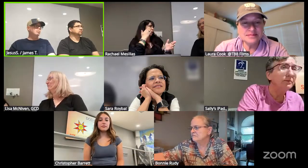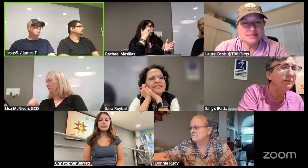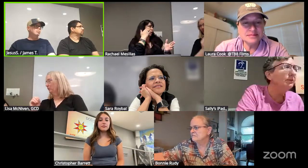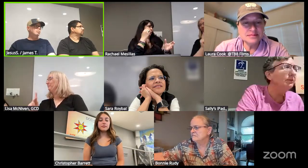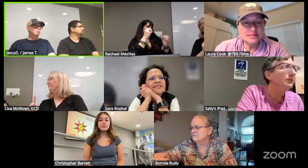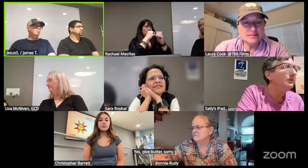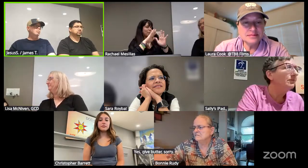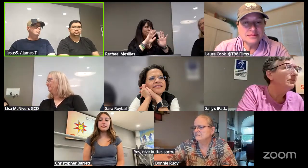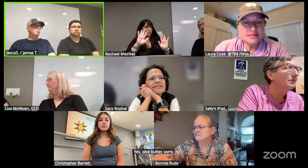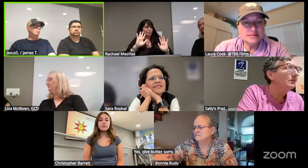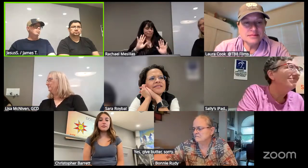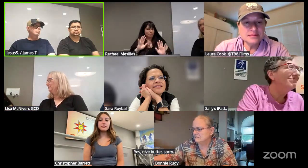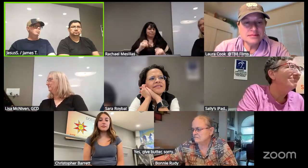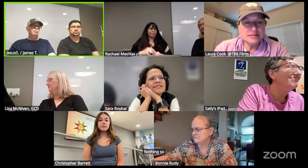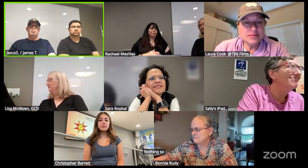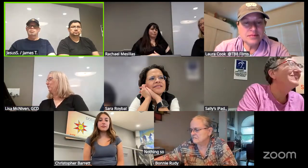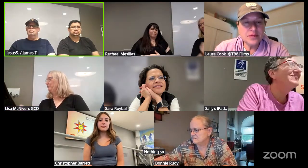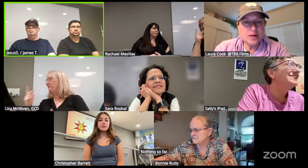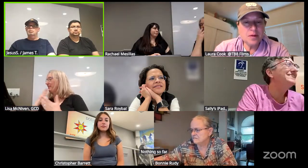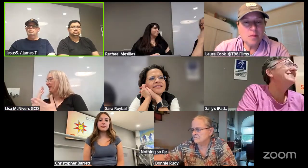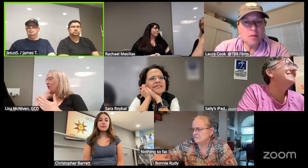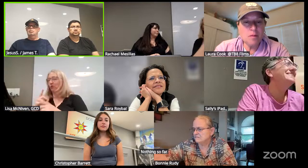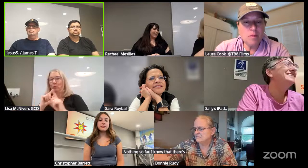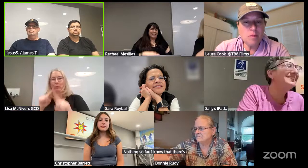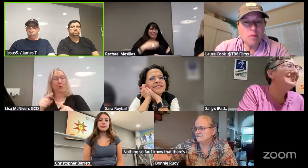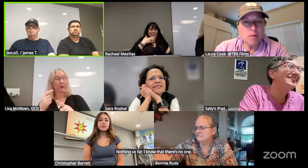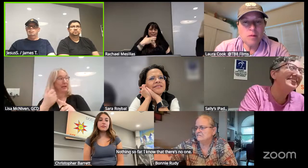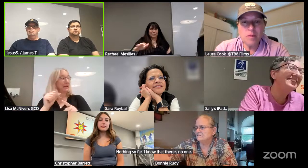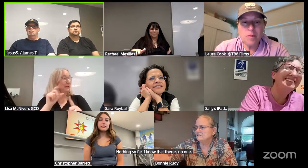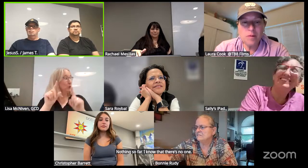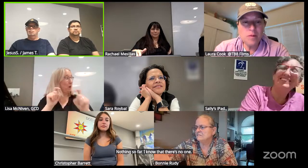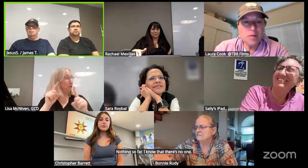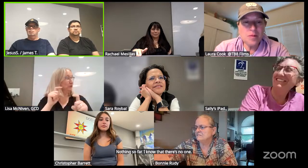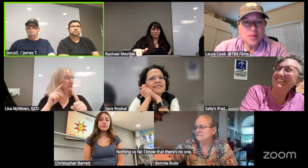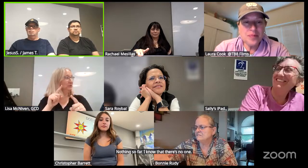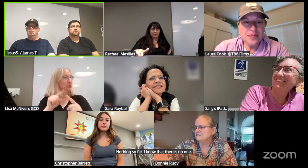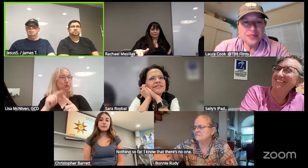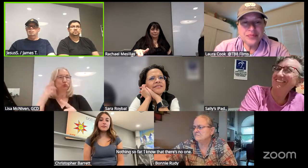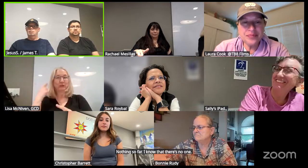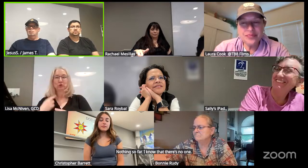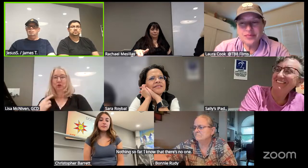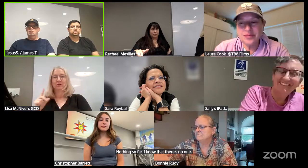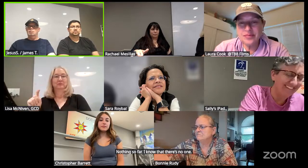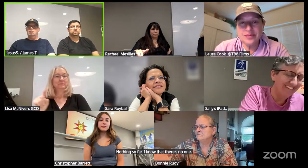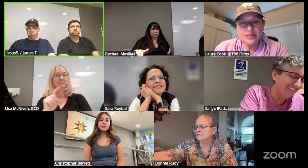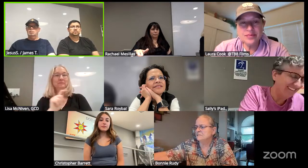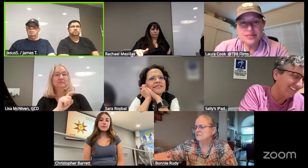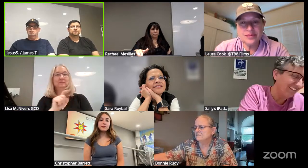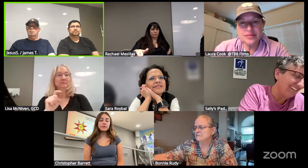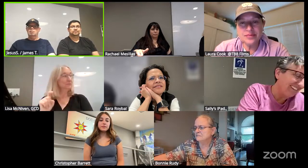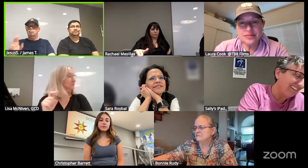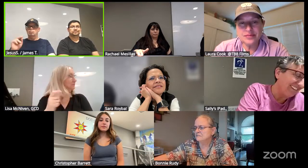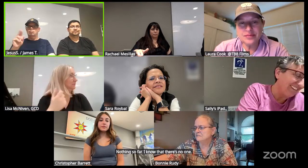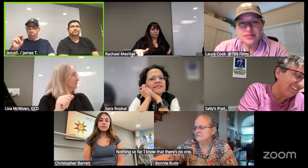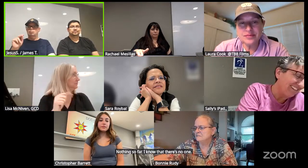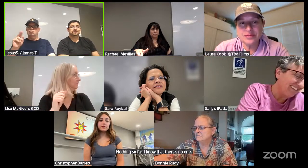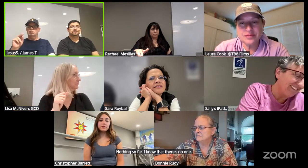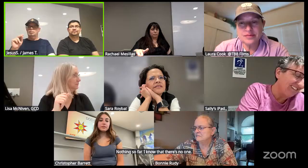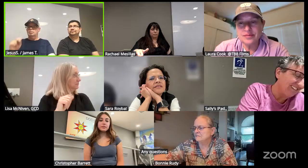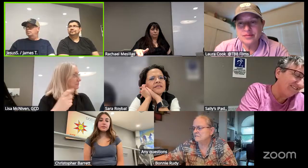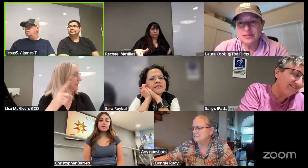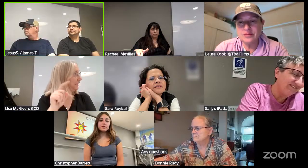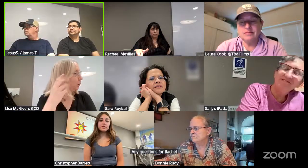And that's it so far. I know that there's more. This is any questions for